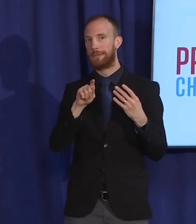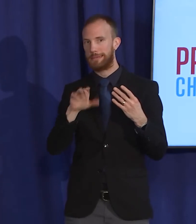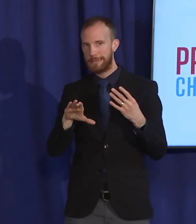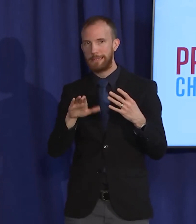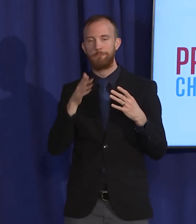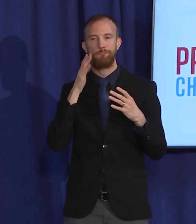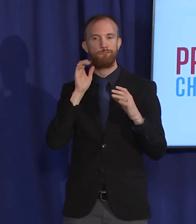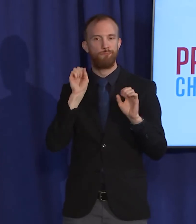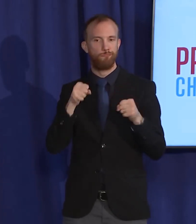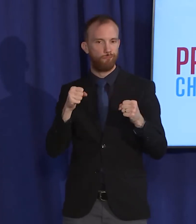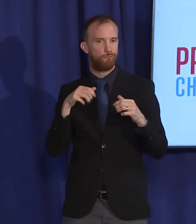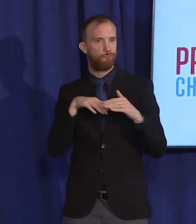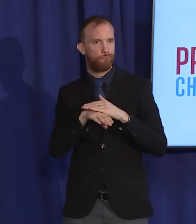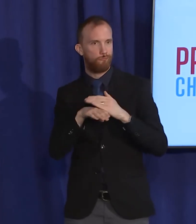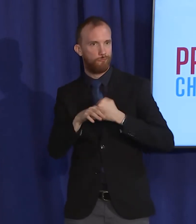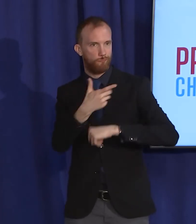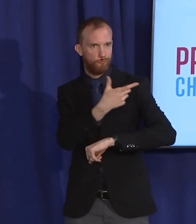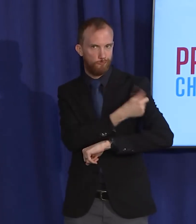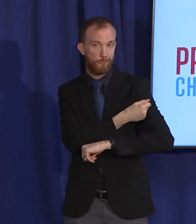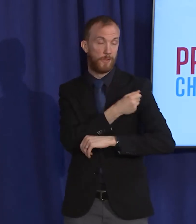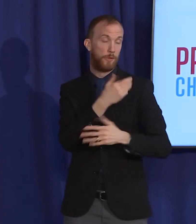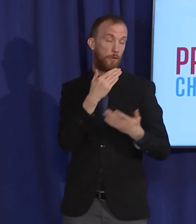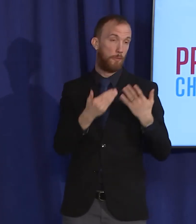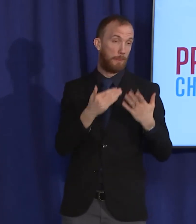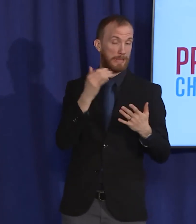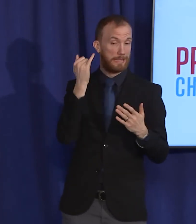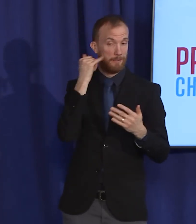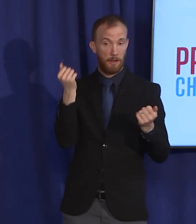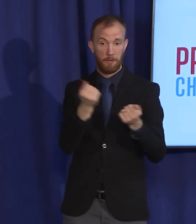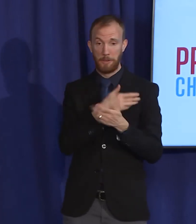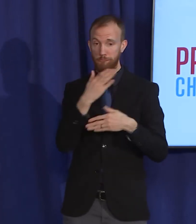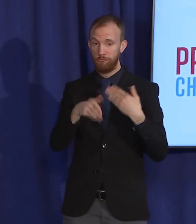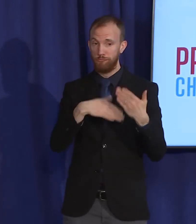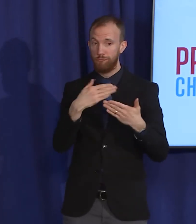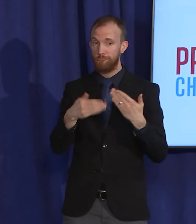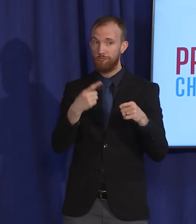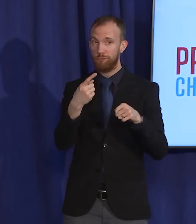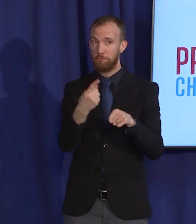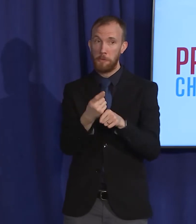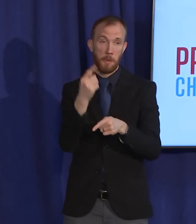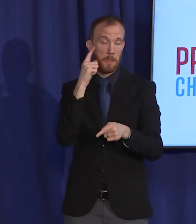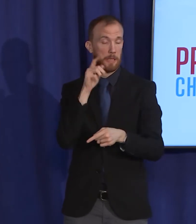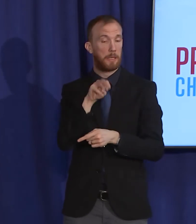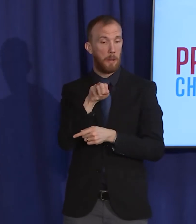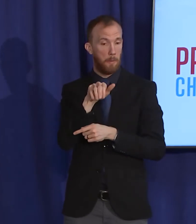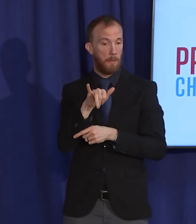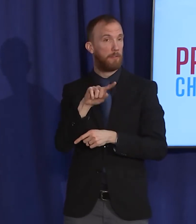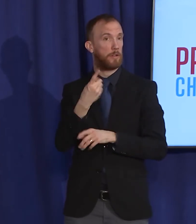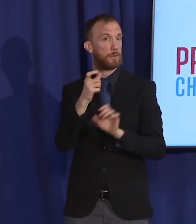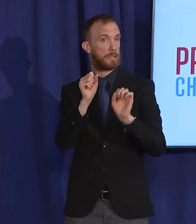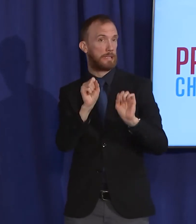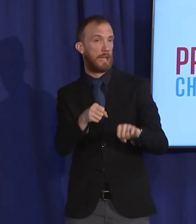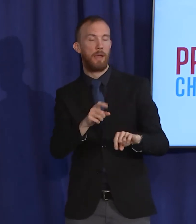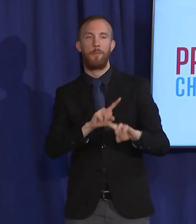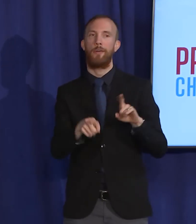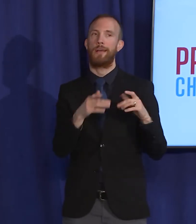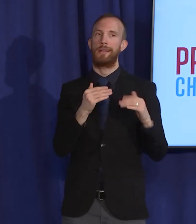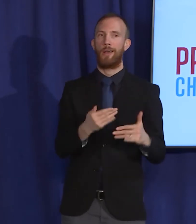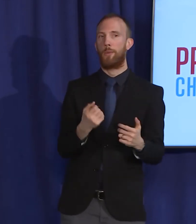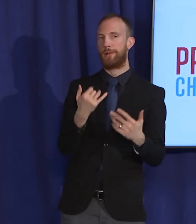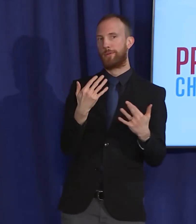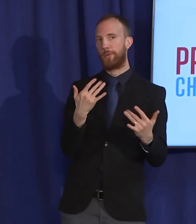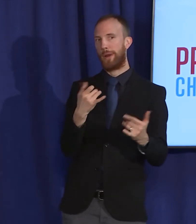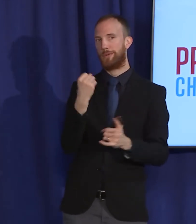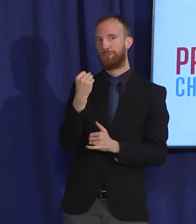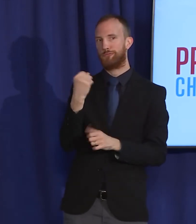expecting, probably May 1, we would be able to move ahead to everybody. But we're going to just be sure that we actually have the vaccine to be able to do that.